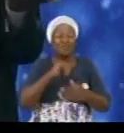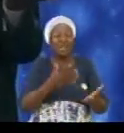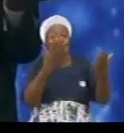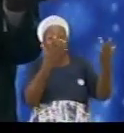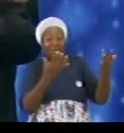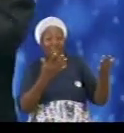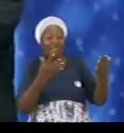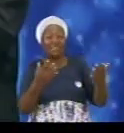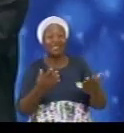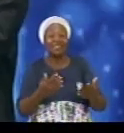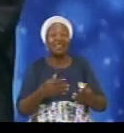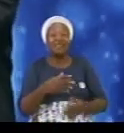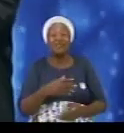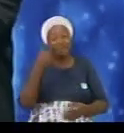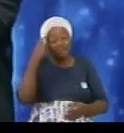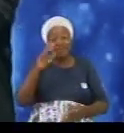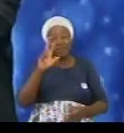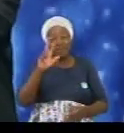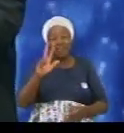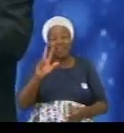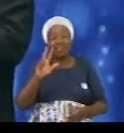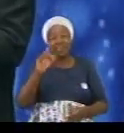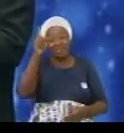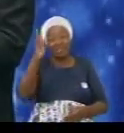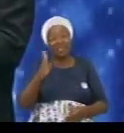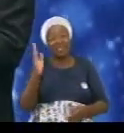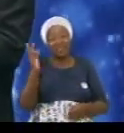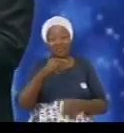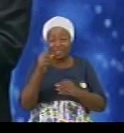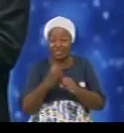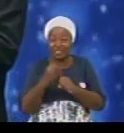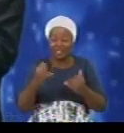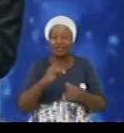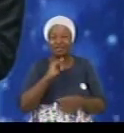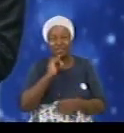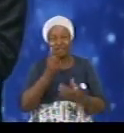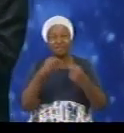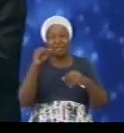for 3.5 years, the rain is coming now.